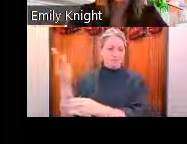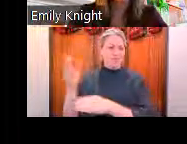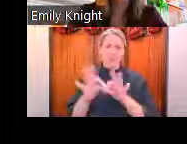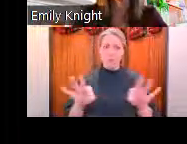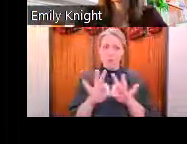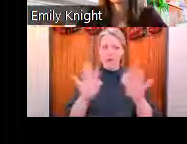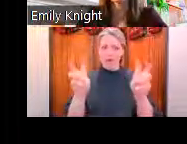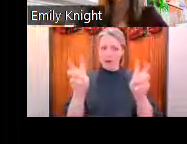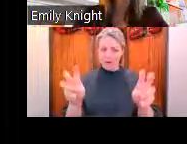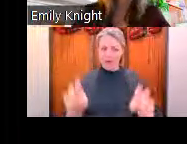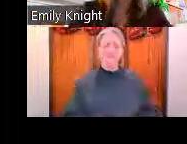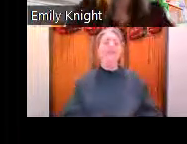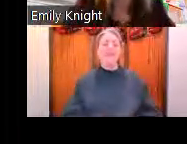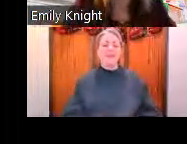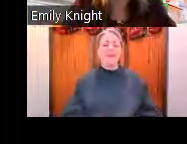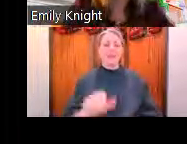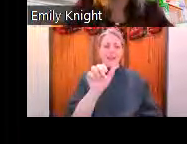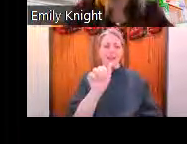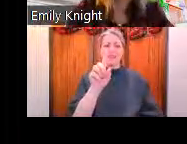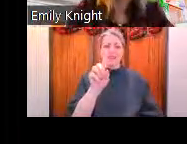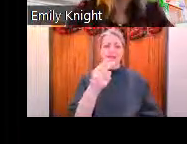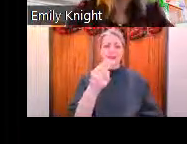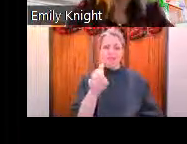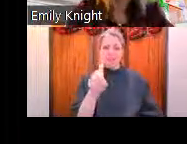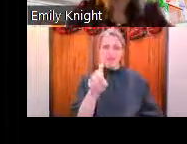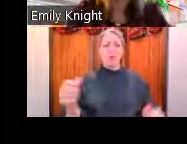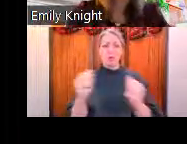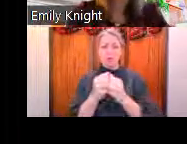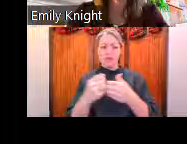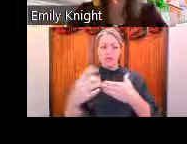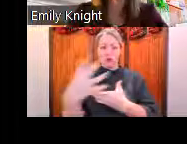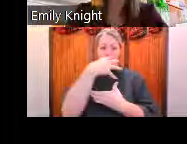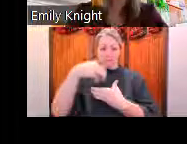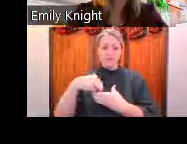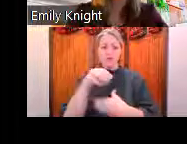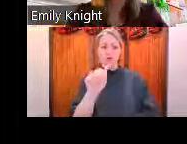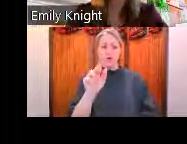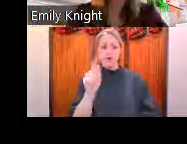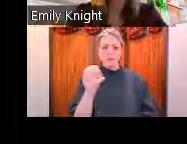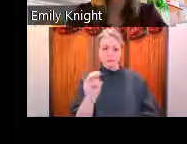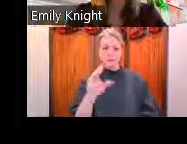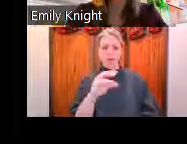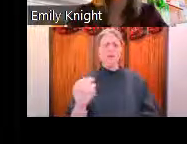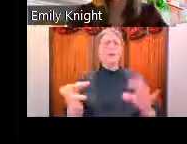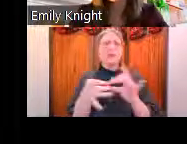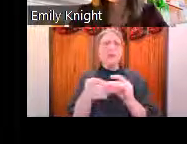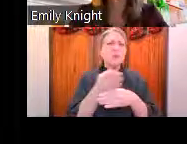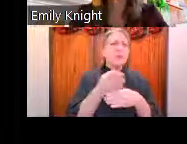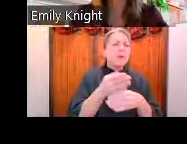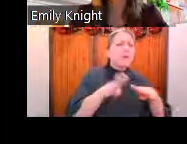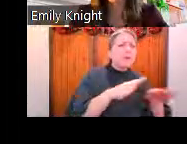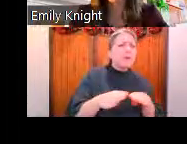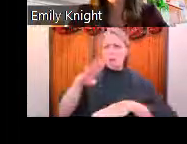topic. So we will be talking about ADHD and autism and drawing some connections between behavior, biology,